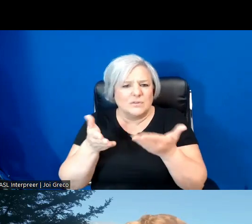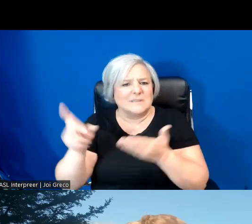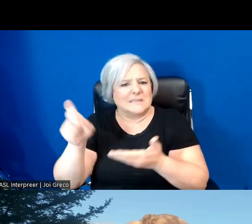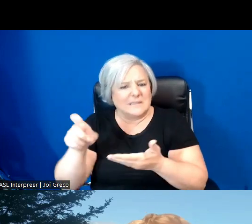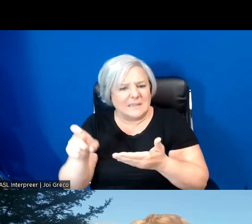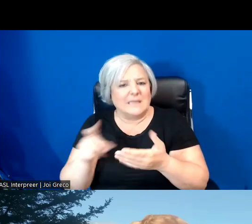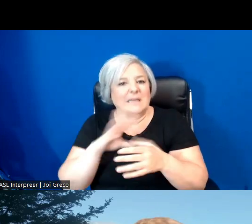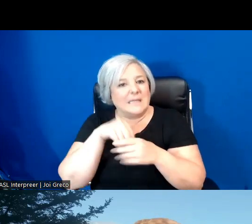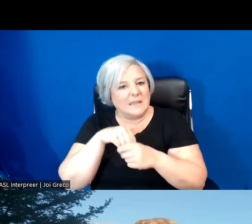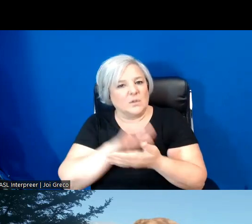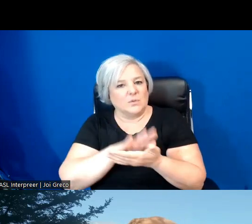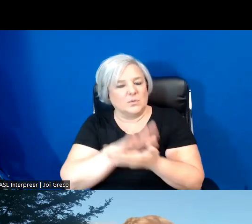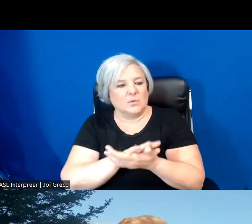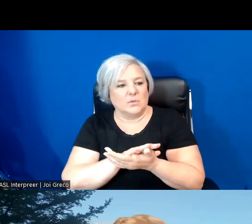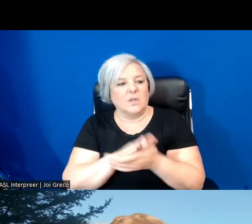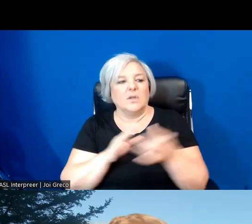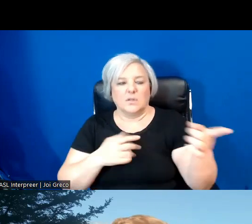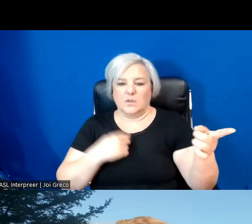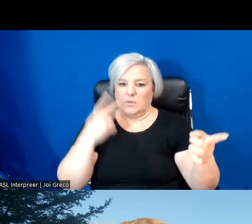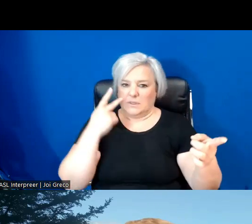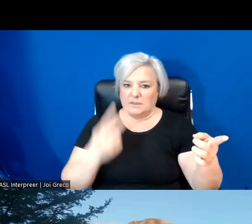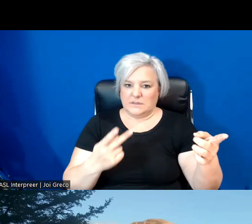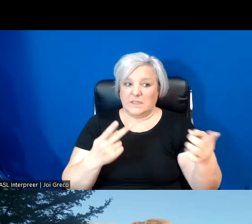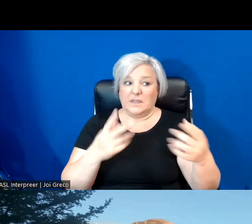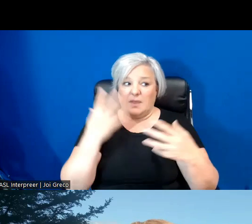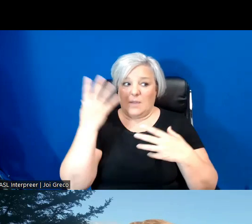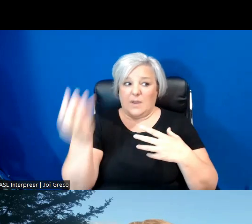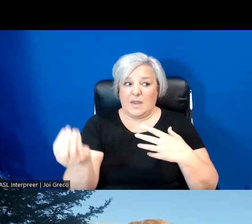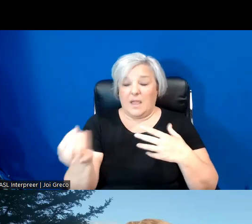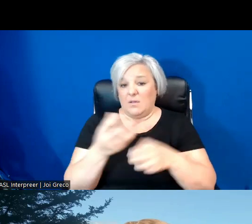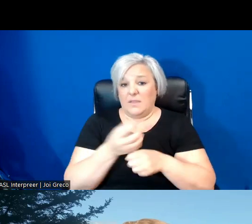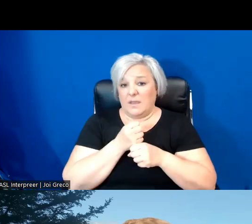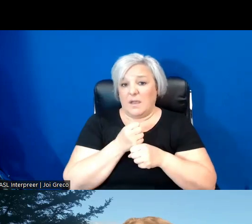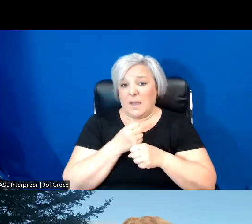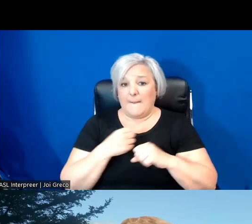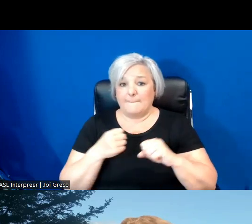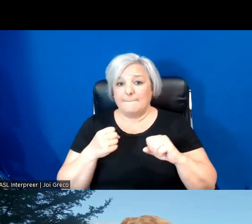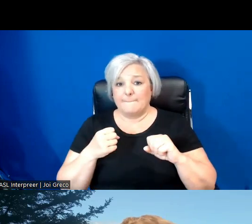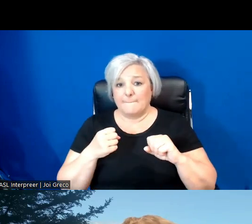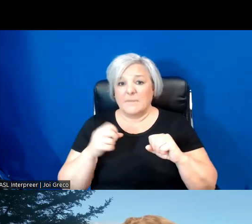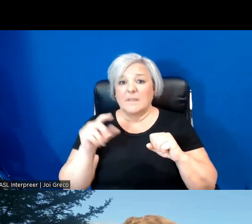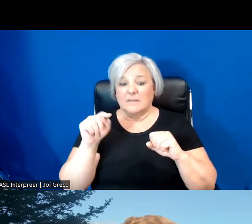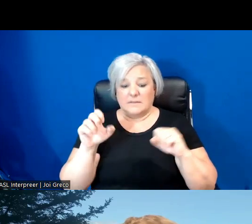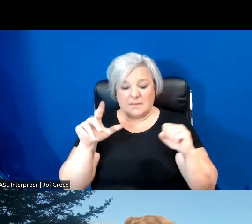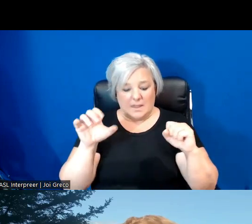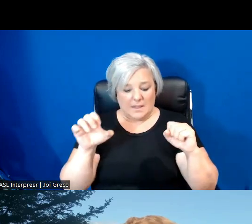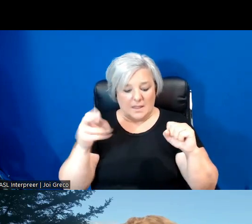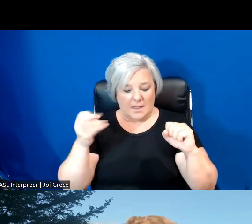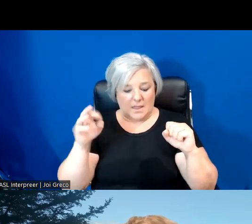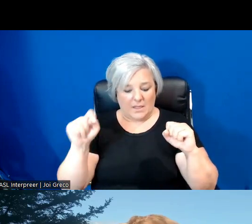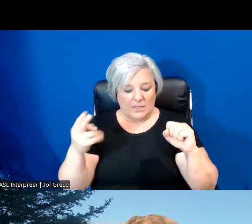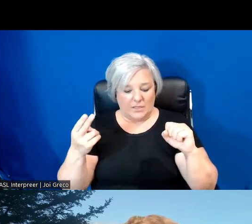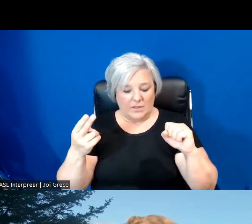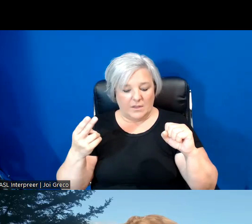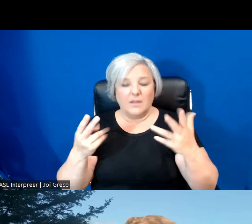our schools? And so you can see they went out and actually got a telehealth